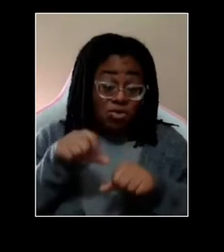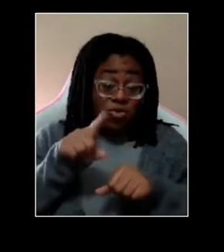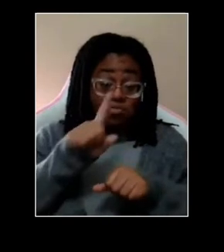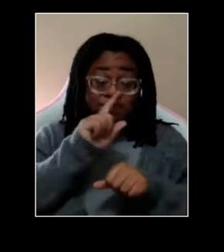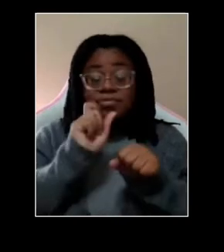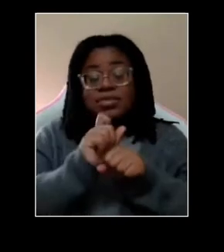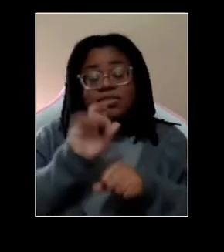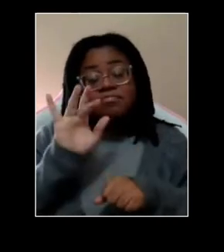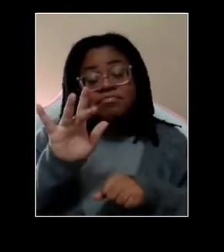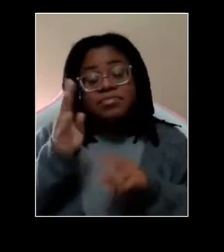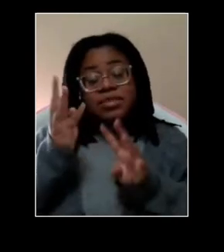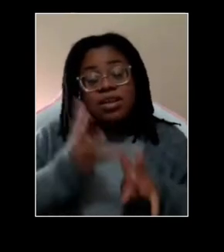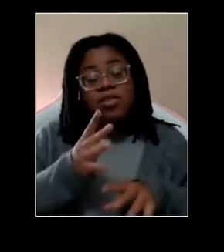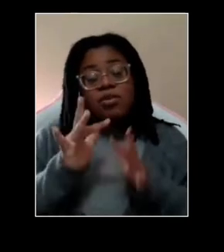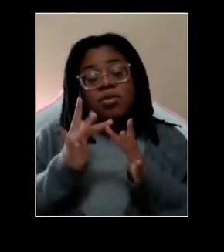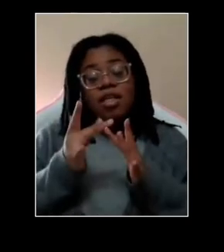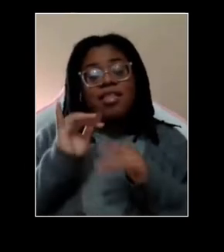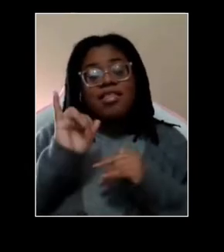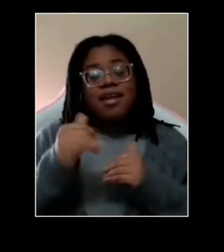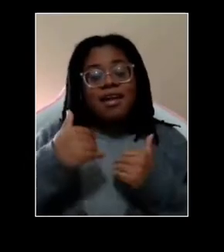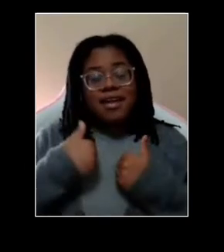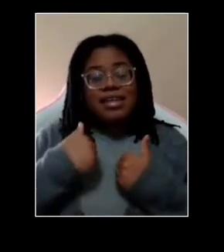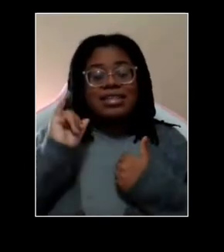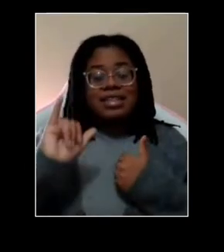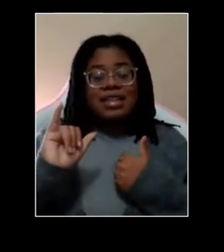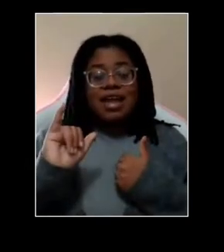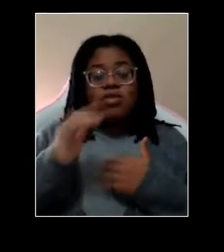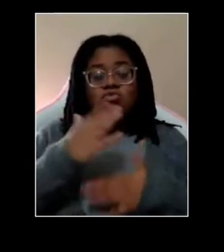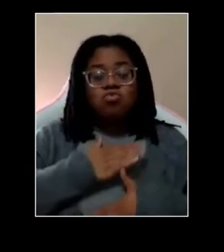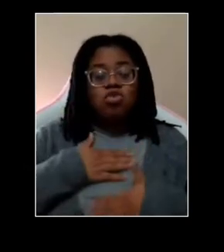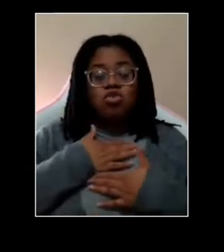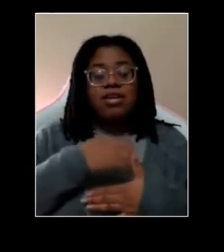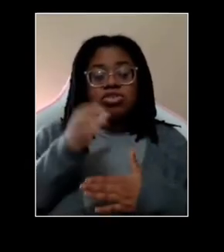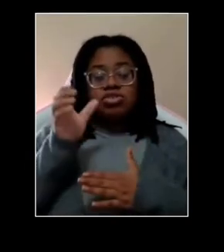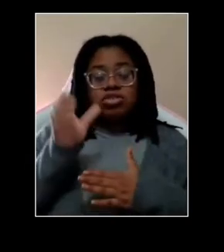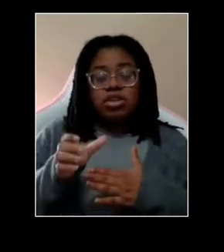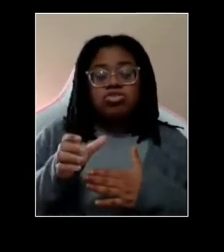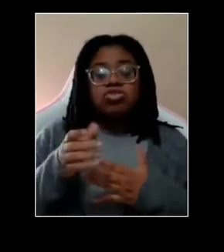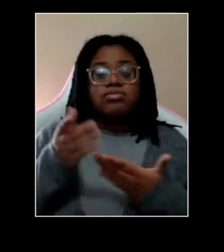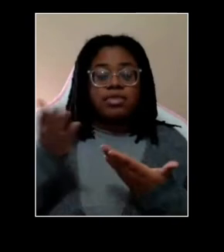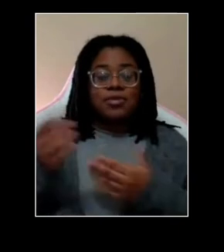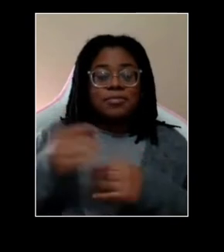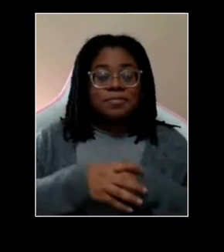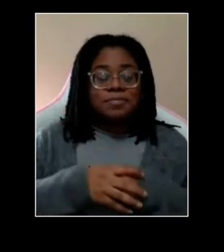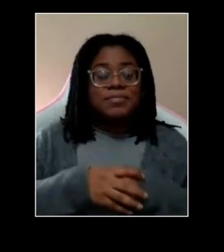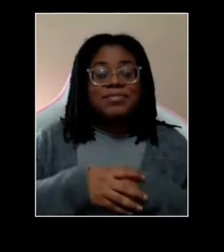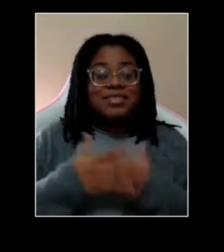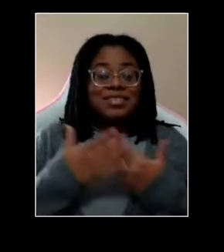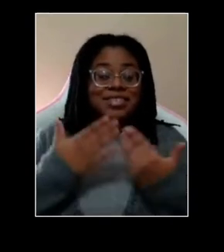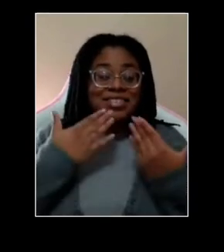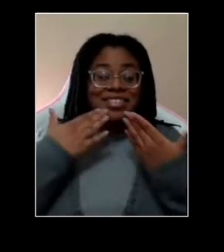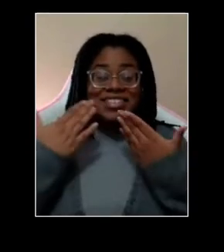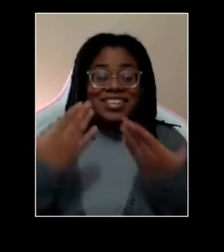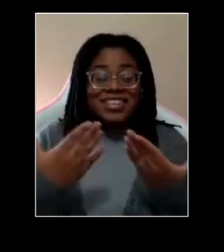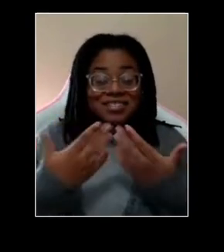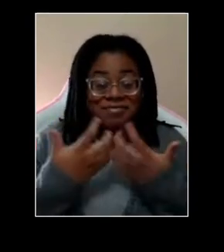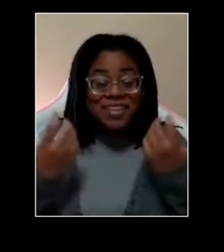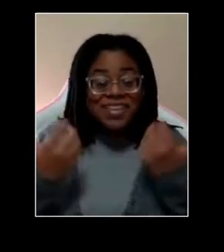download online that do have a recreation section here and some of the leadership team. And so thank you very